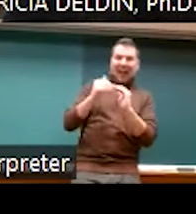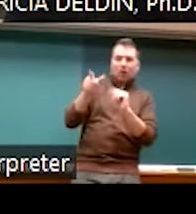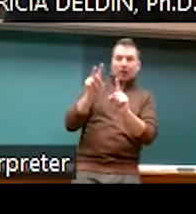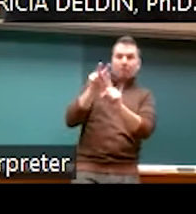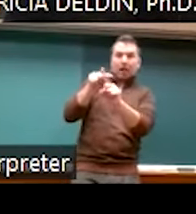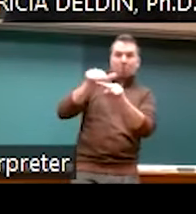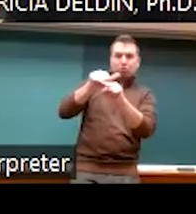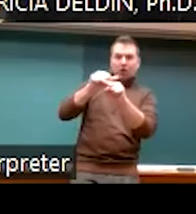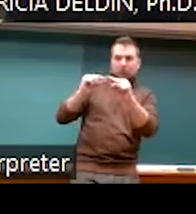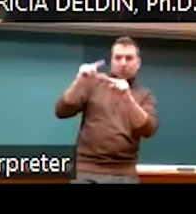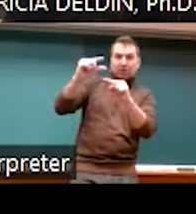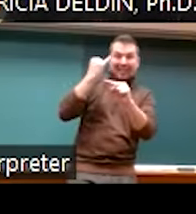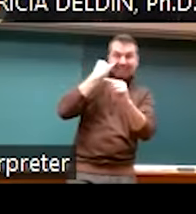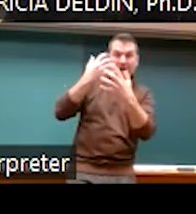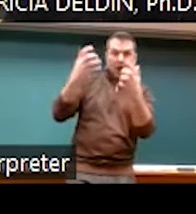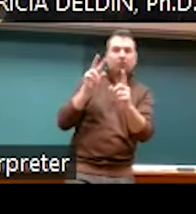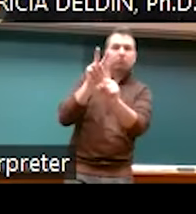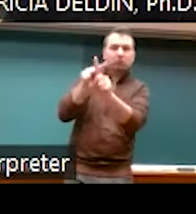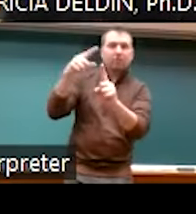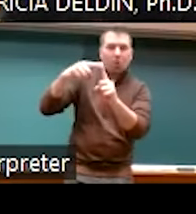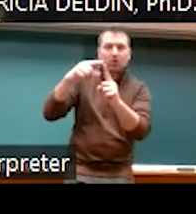things we made guesses on.